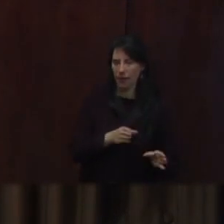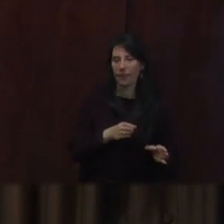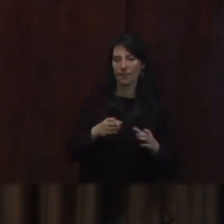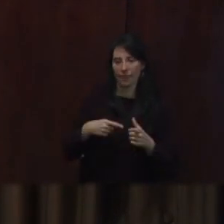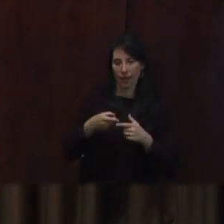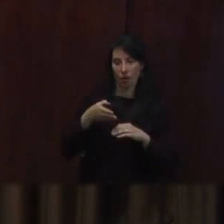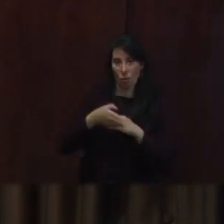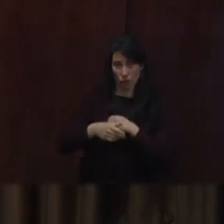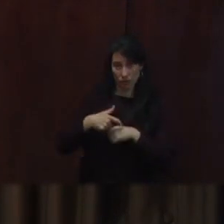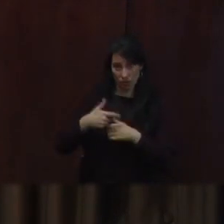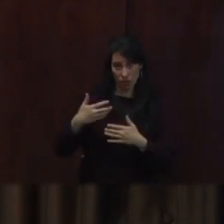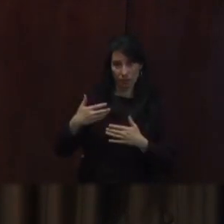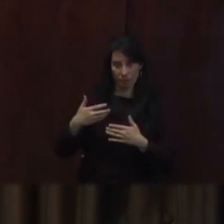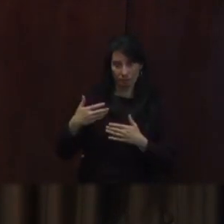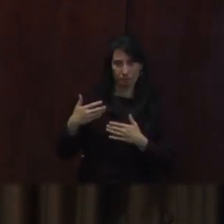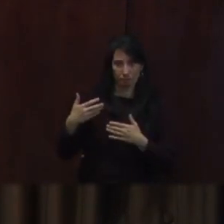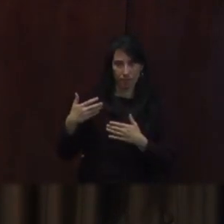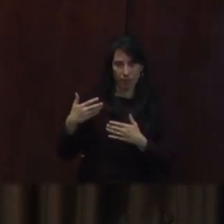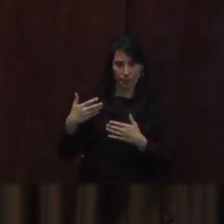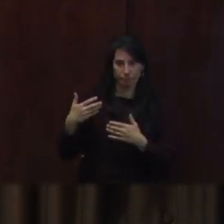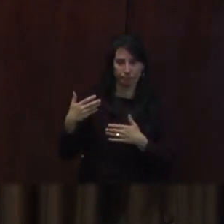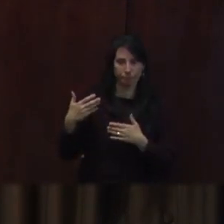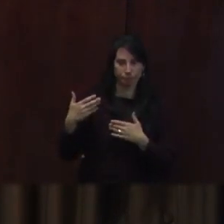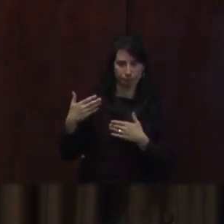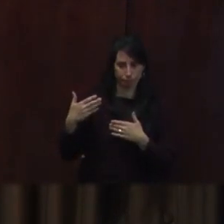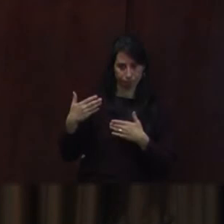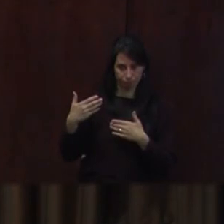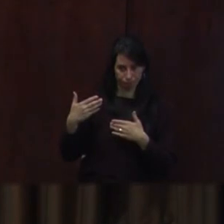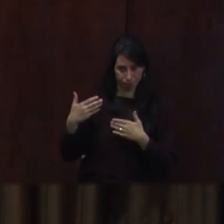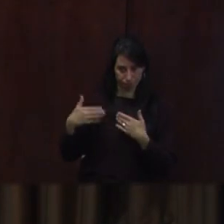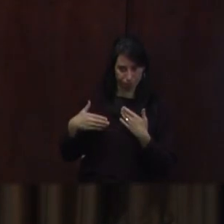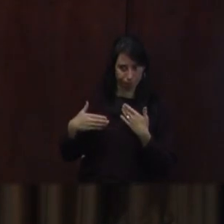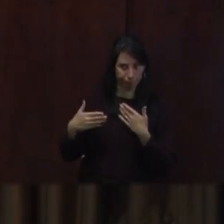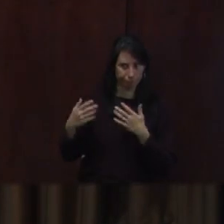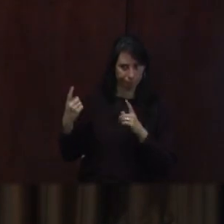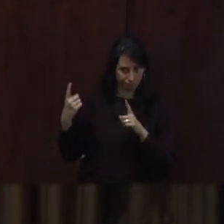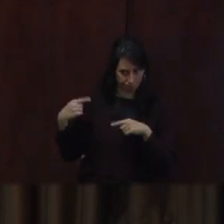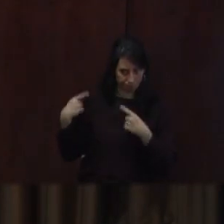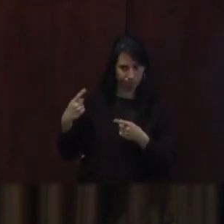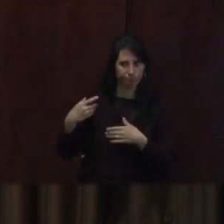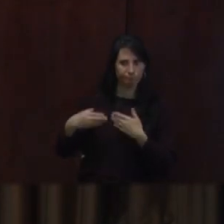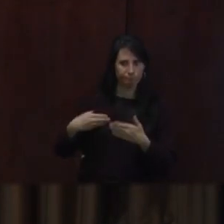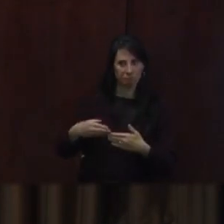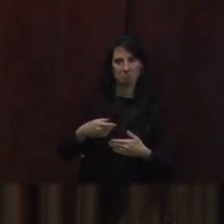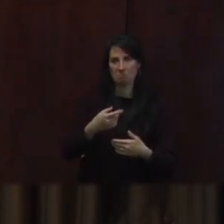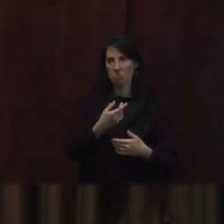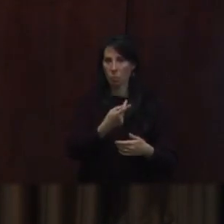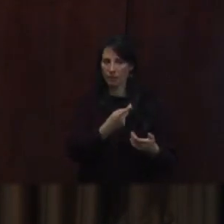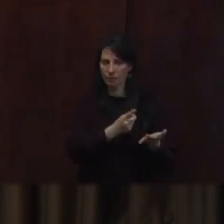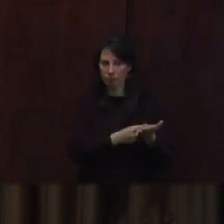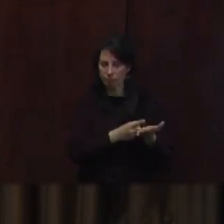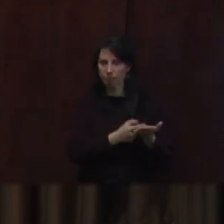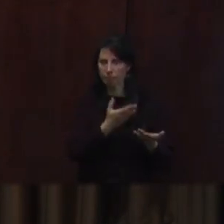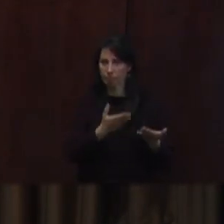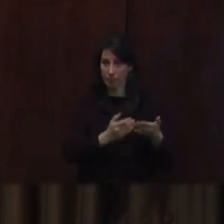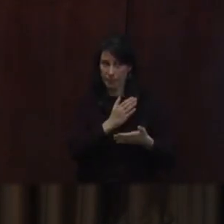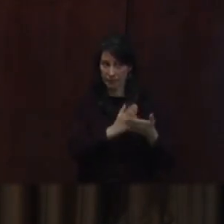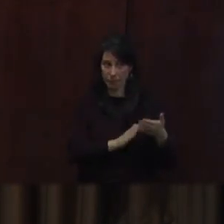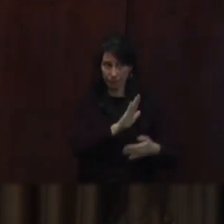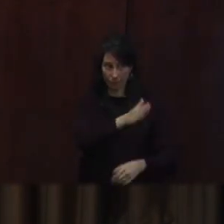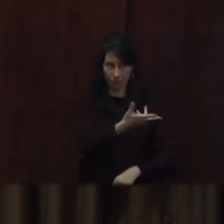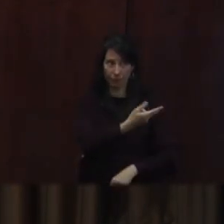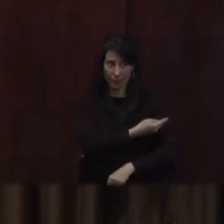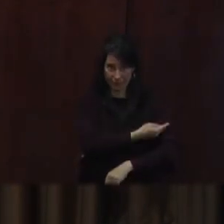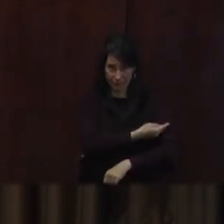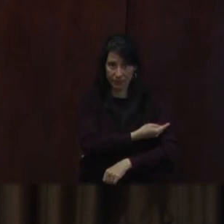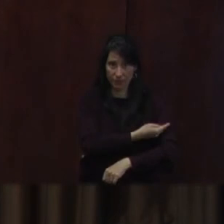you heard tonight or today, they have been talking with us about transferring more of their vaccine to